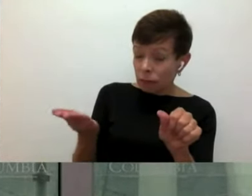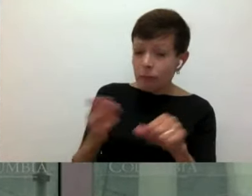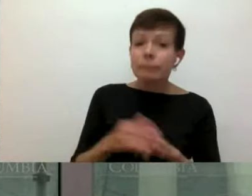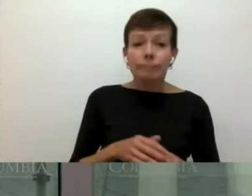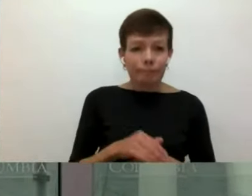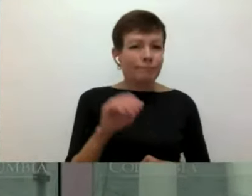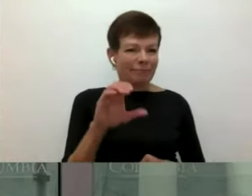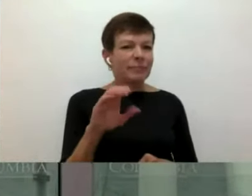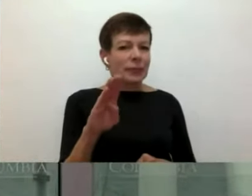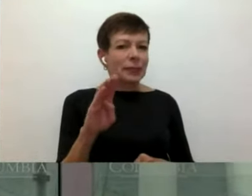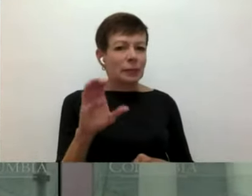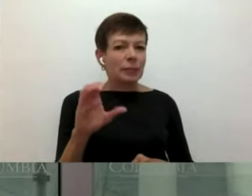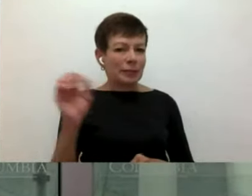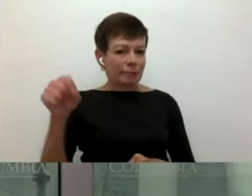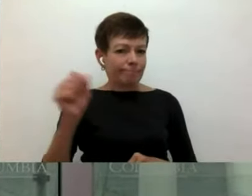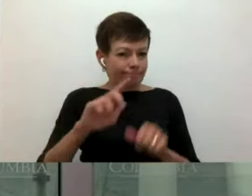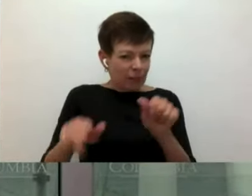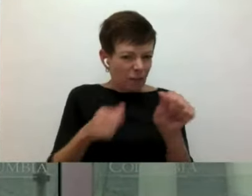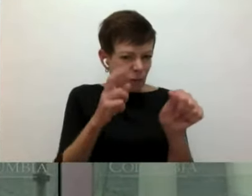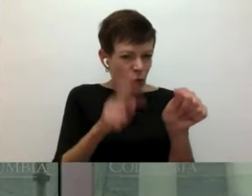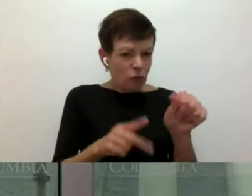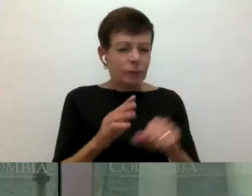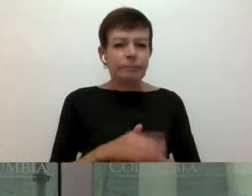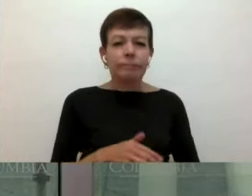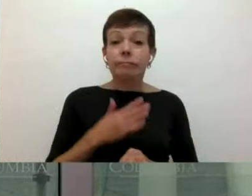Next question. Do you have a follow-up?